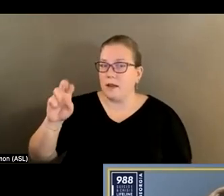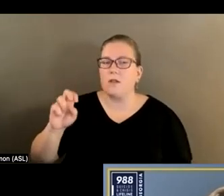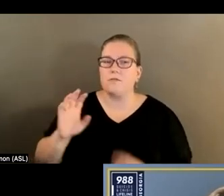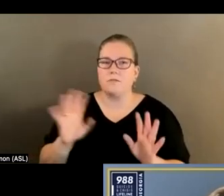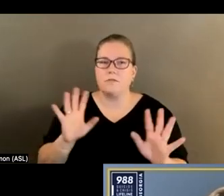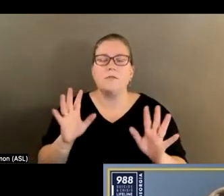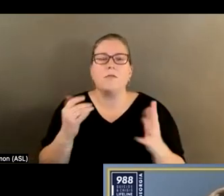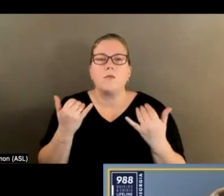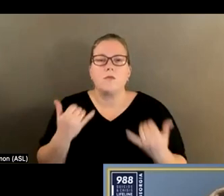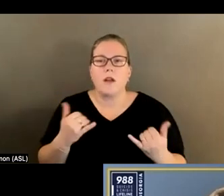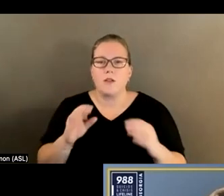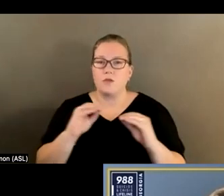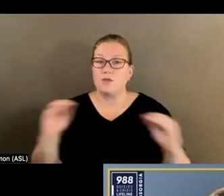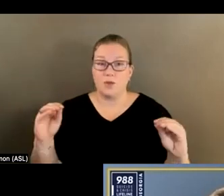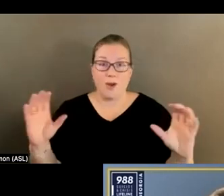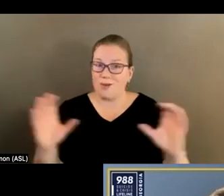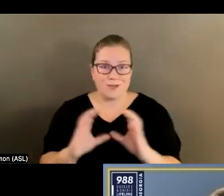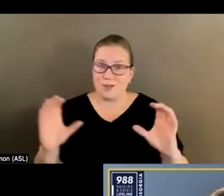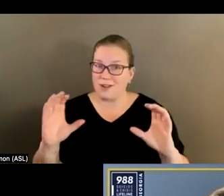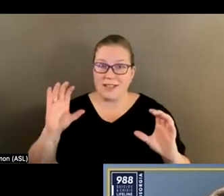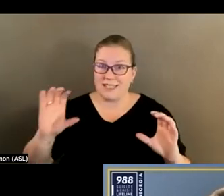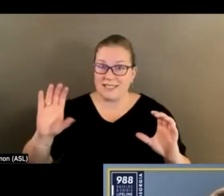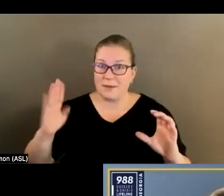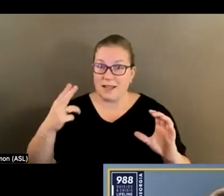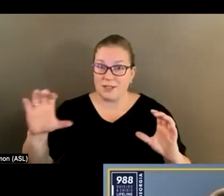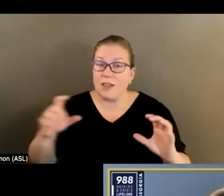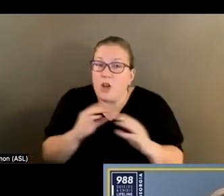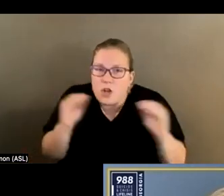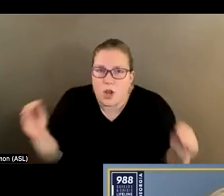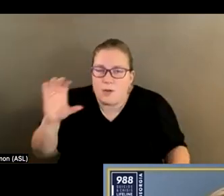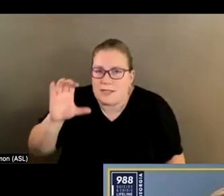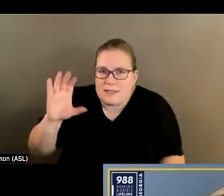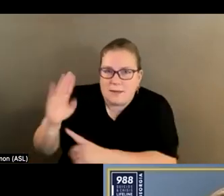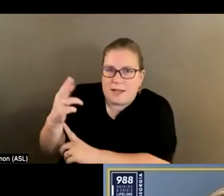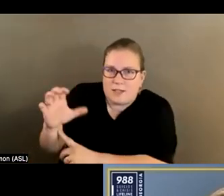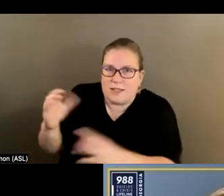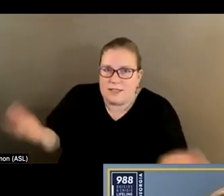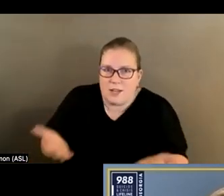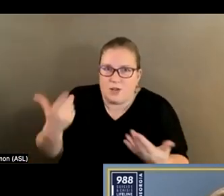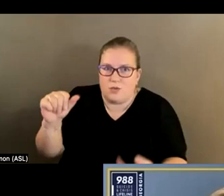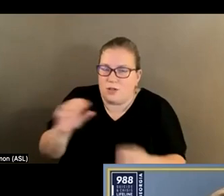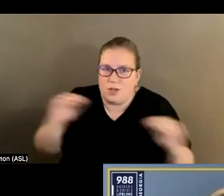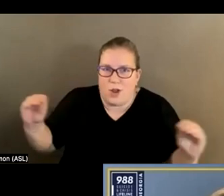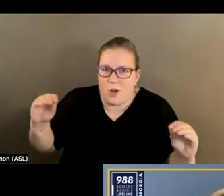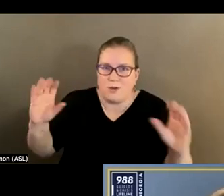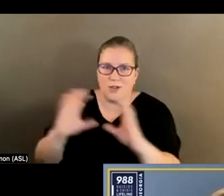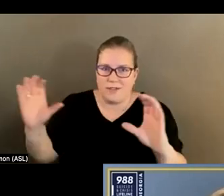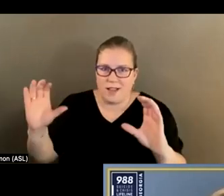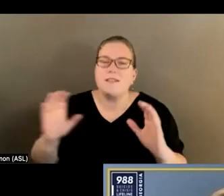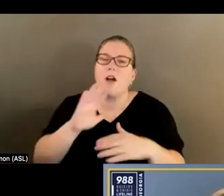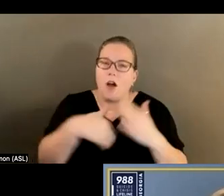no certified CCBHCs in Georgia. They are all in their